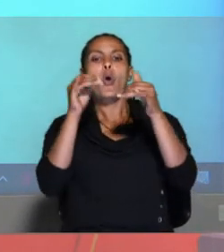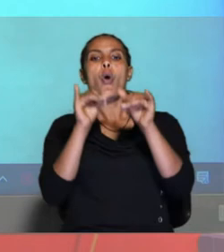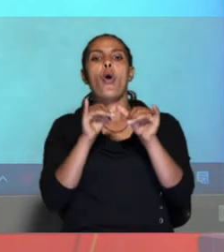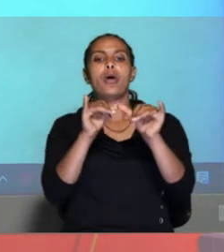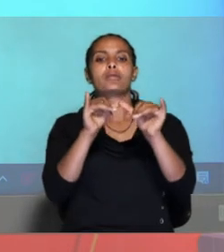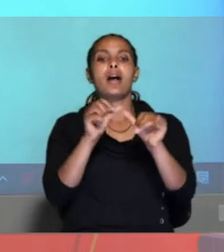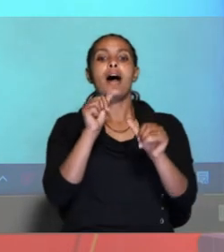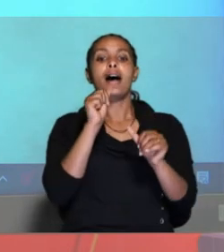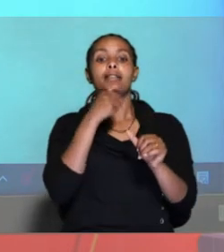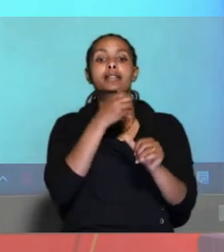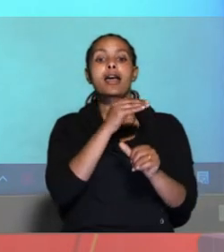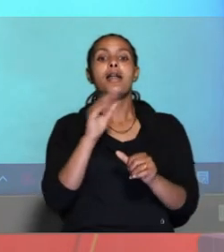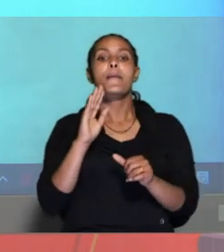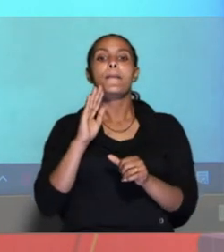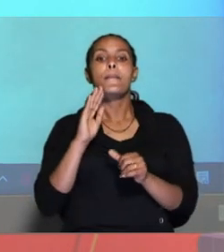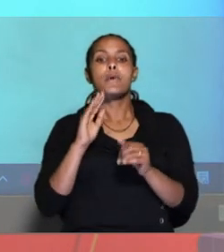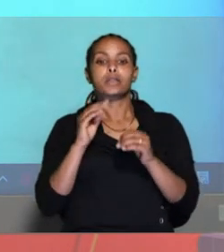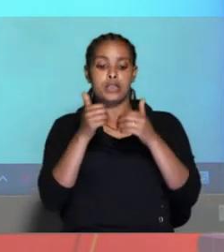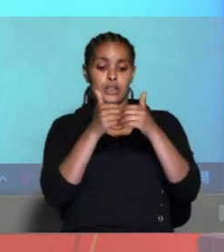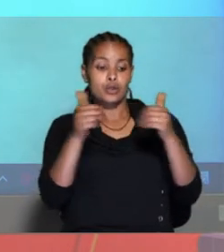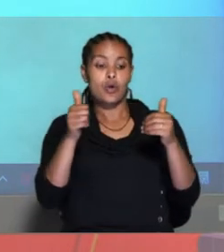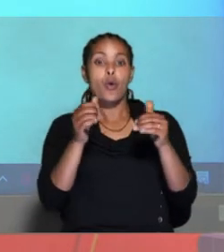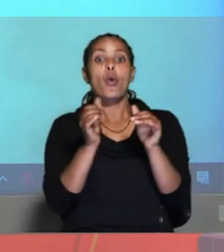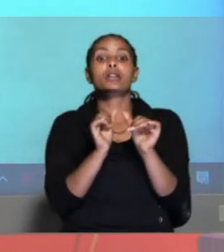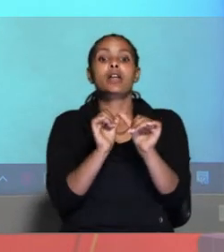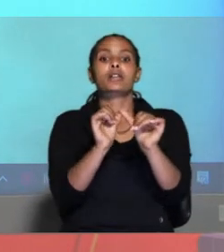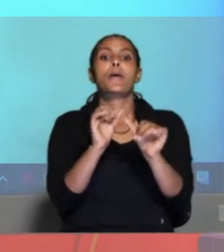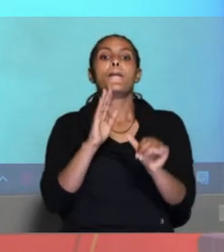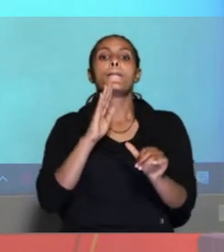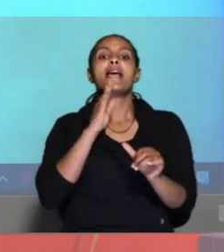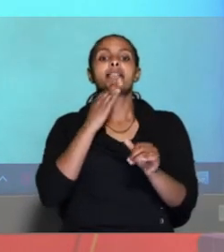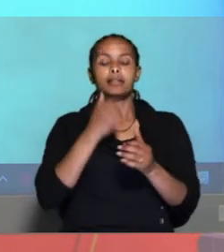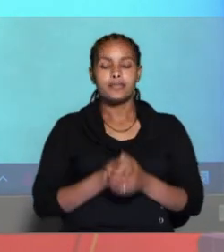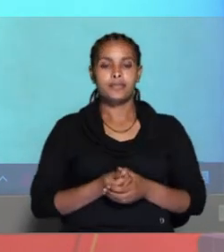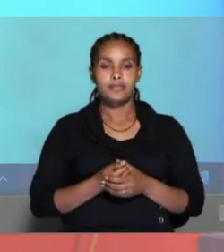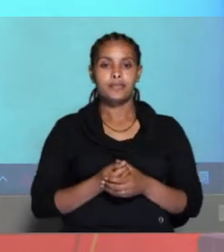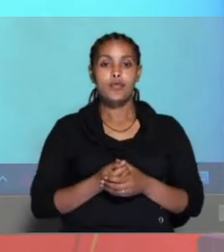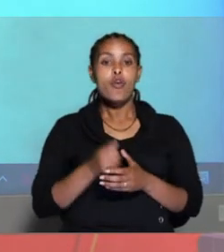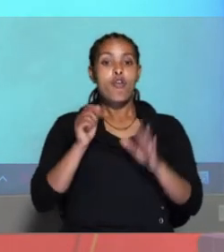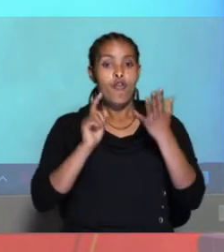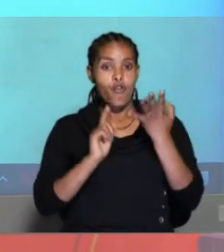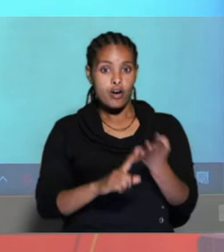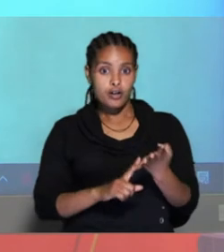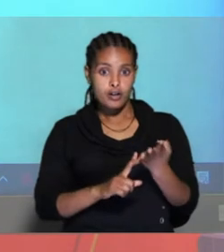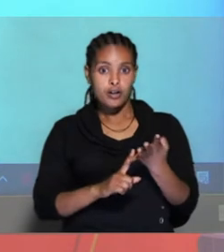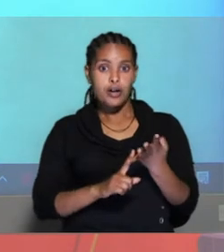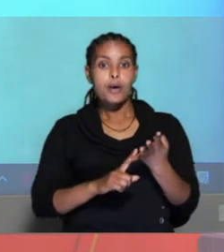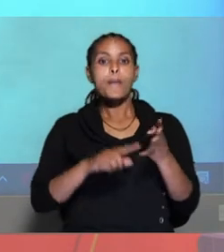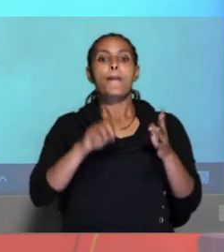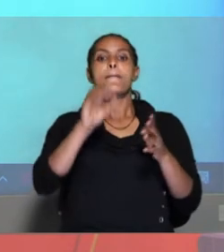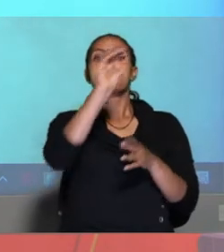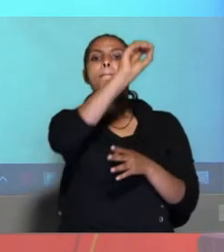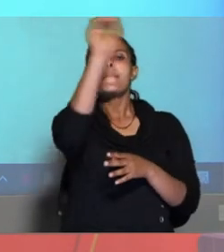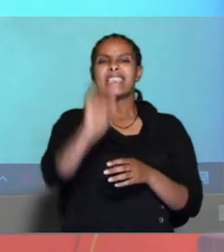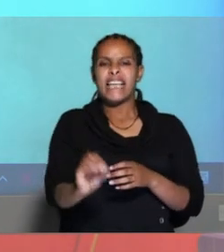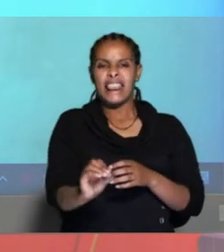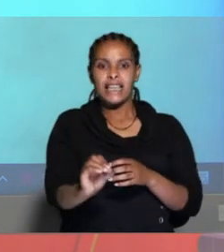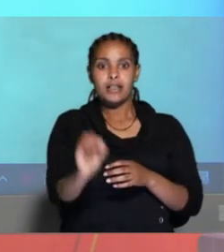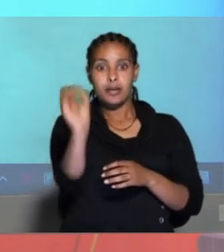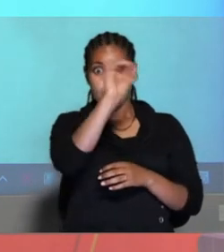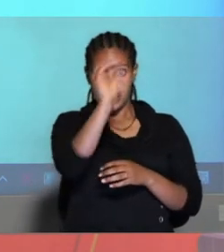the acid and dissociation constant of the base. 4. Percent